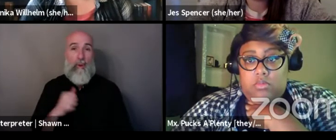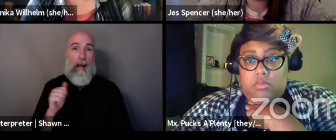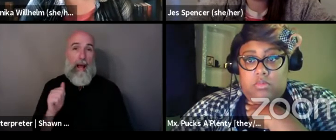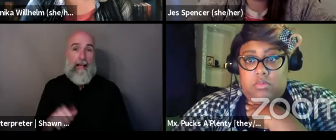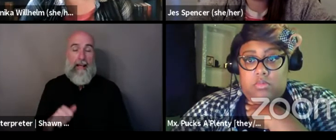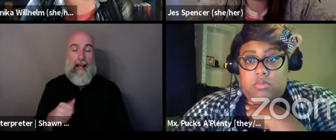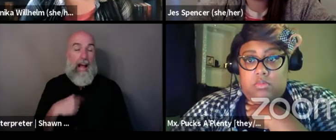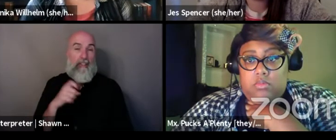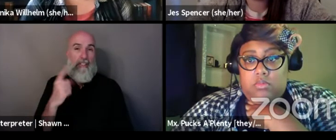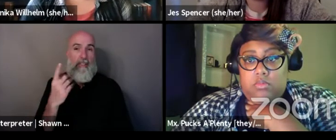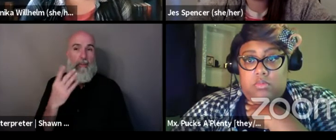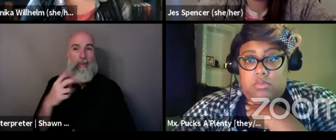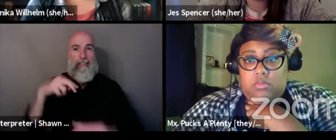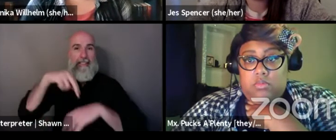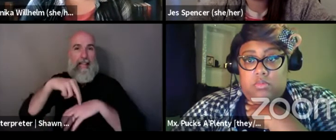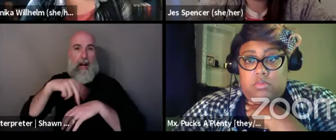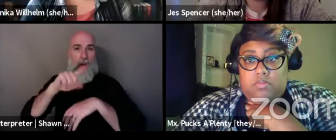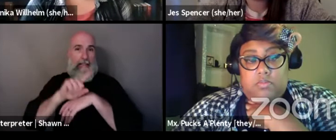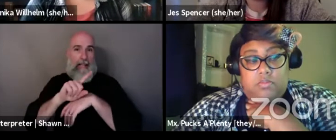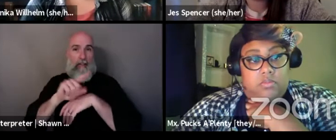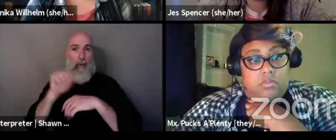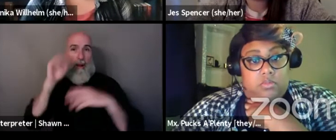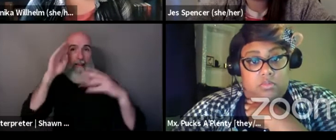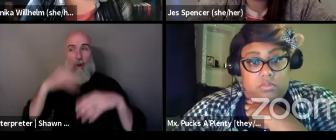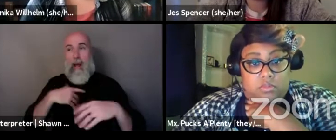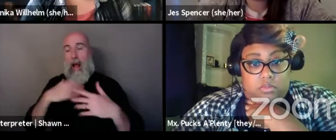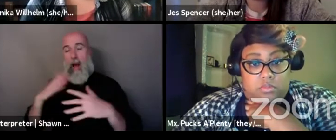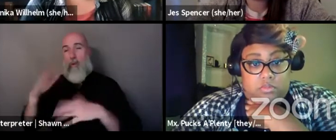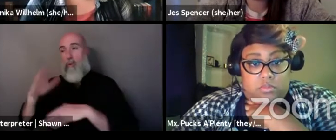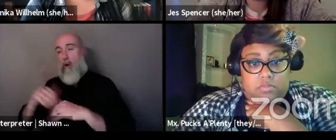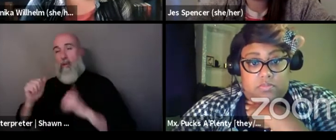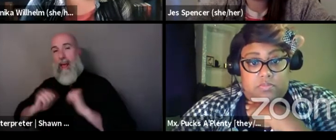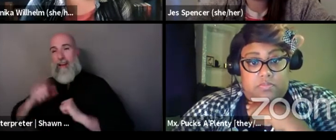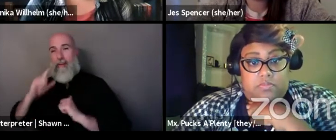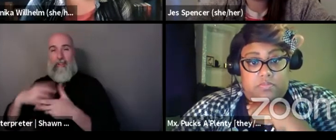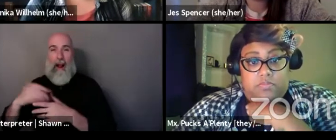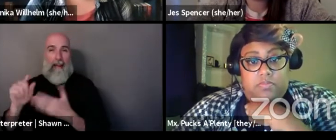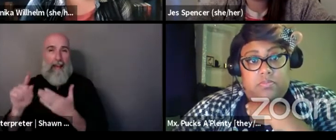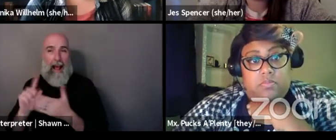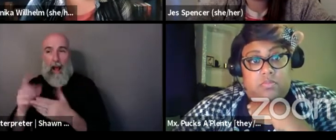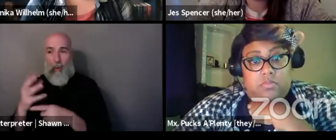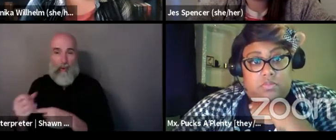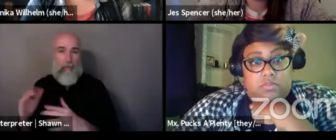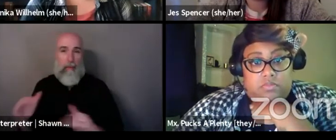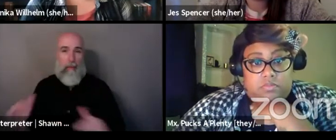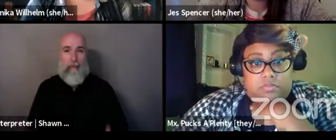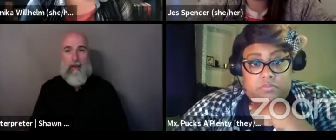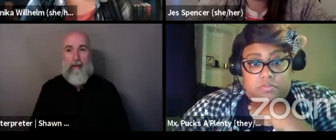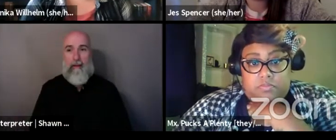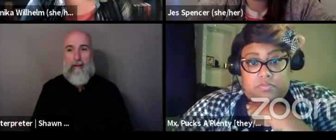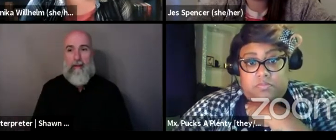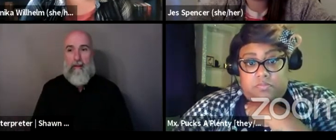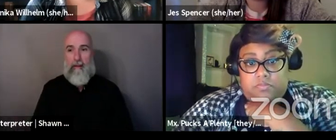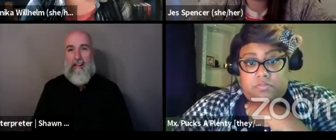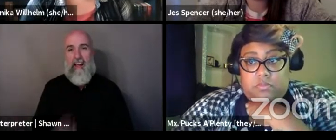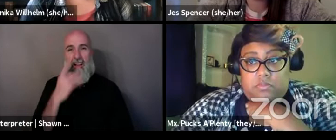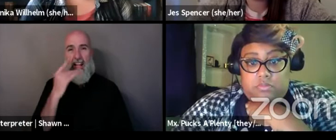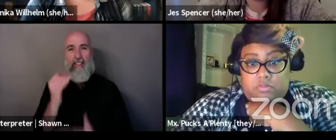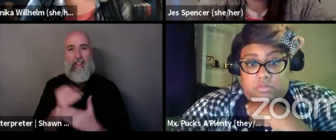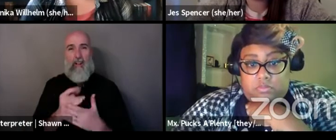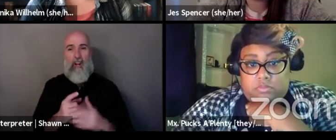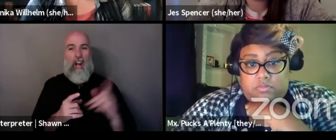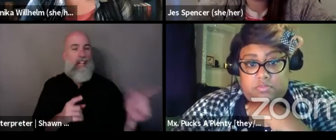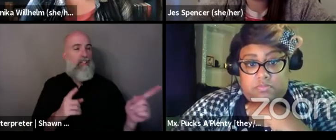I just need someone to stand on stage so I can focus, and I don't want to call the actors in because they're out of hours and blah, blah, blah. And the lighting designer was like, let's just